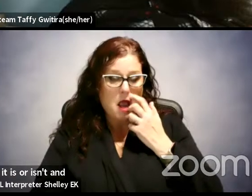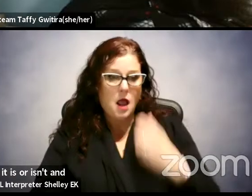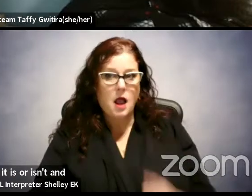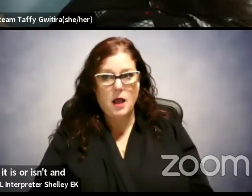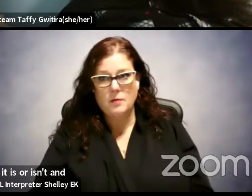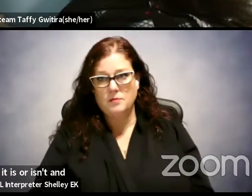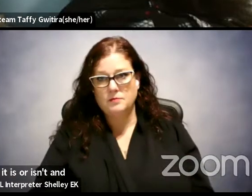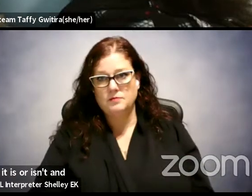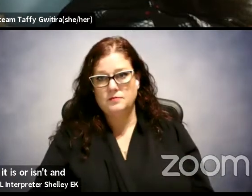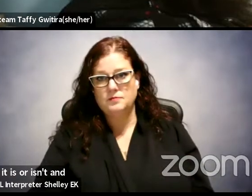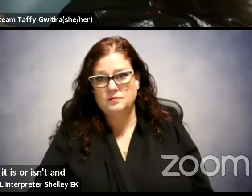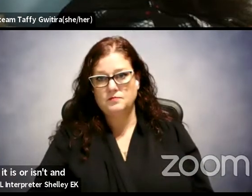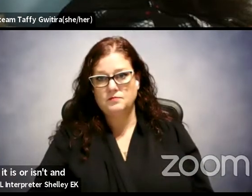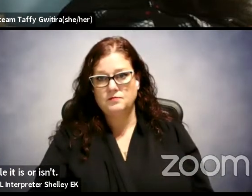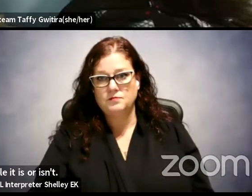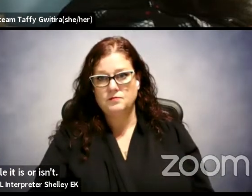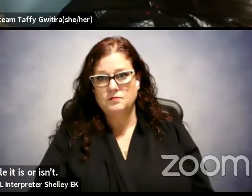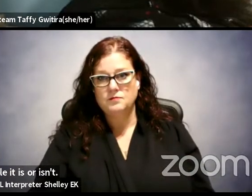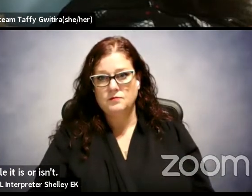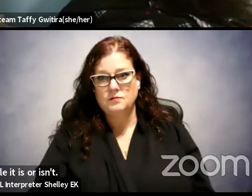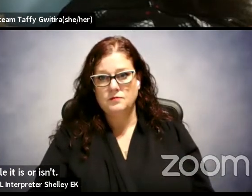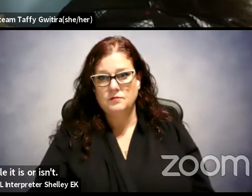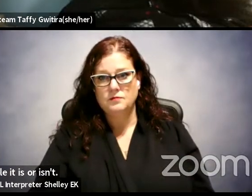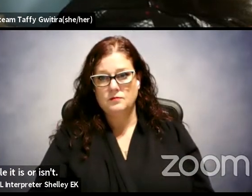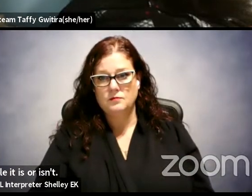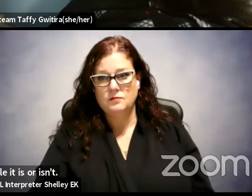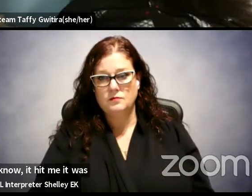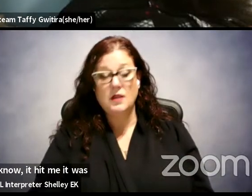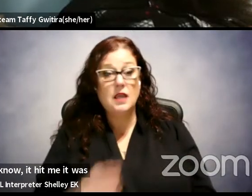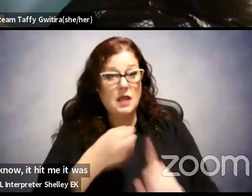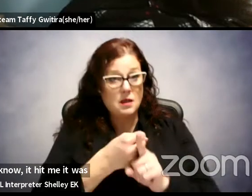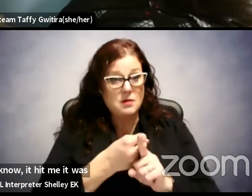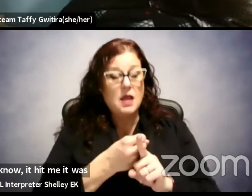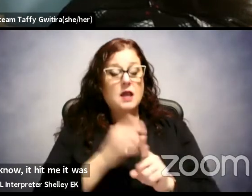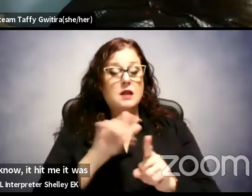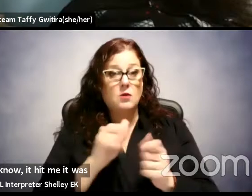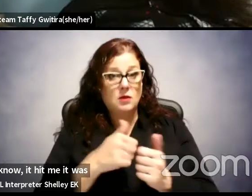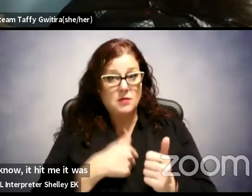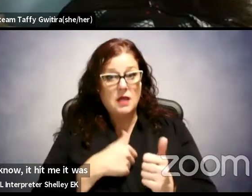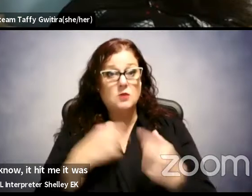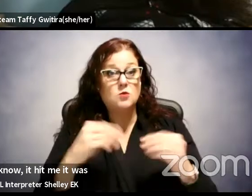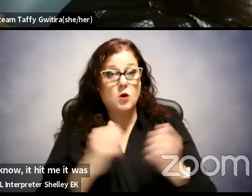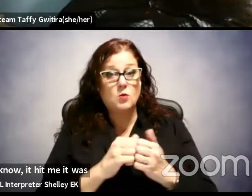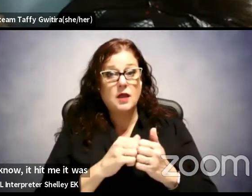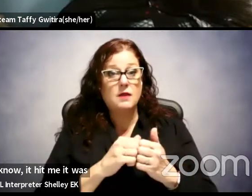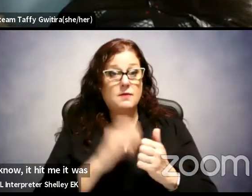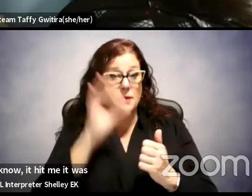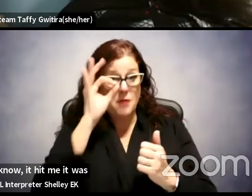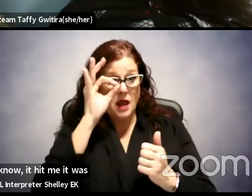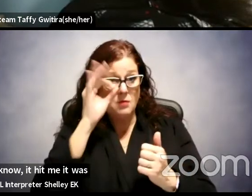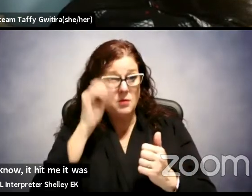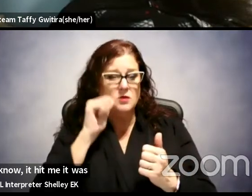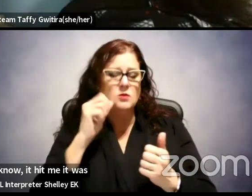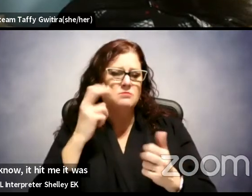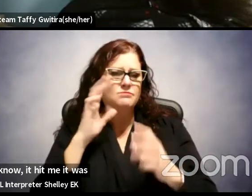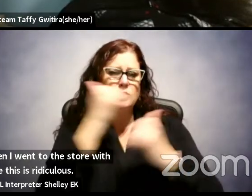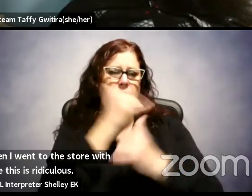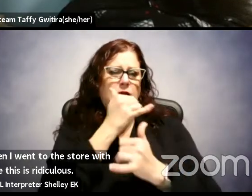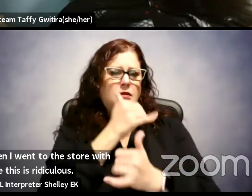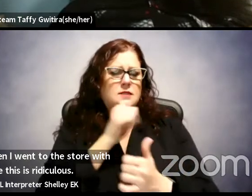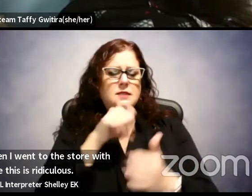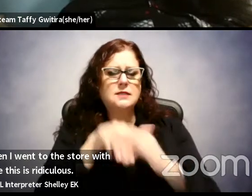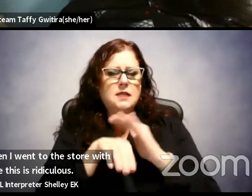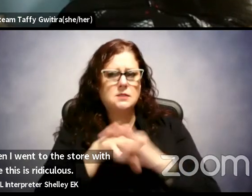And it hit me, it was resonating with me. And then when I went to the store with the pineapples, I was like, this is ridiculous. This is